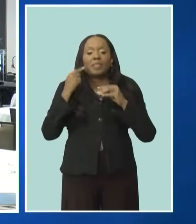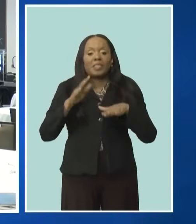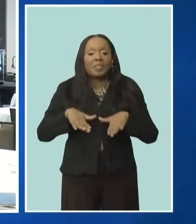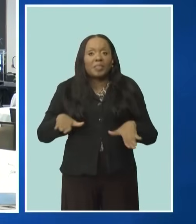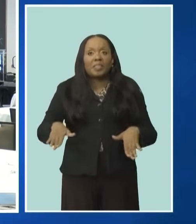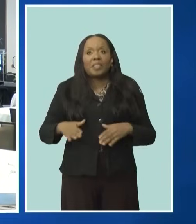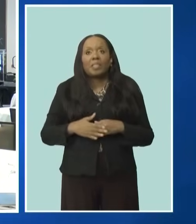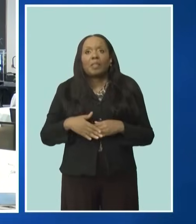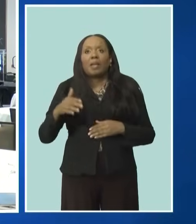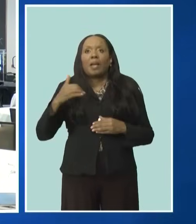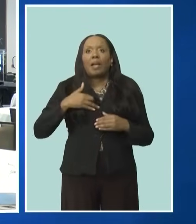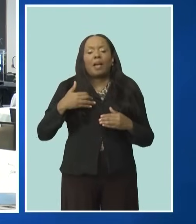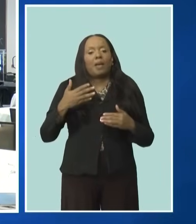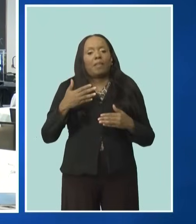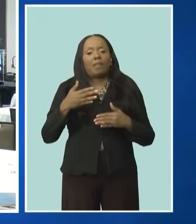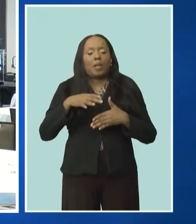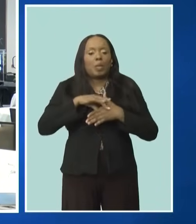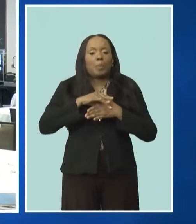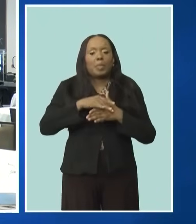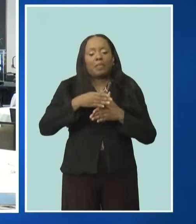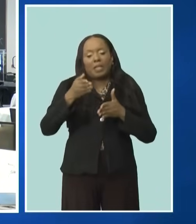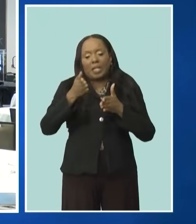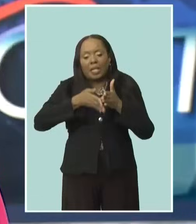station as well and live entertainment.